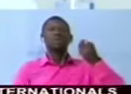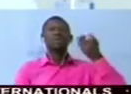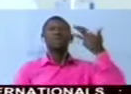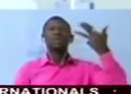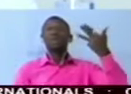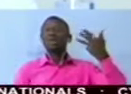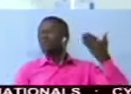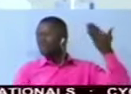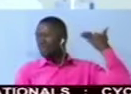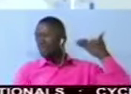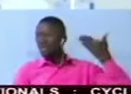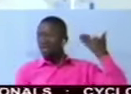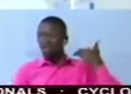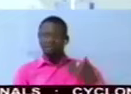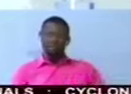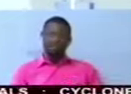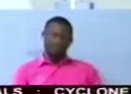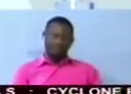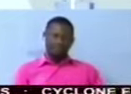ngi amone ci atum